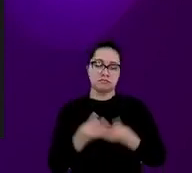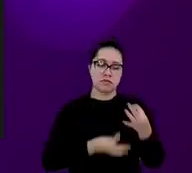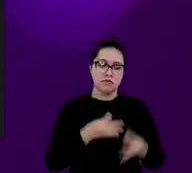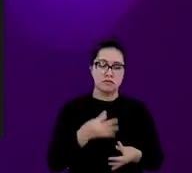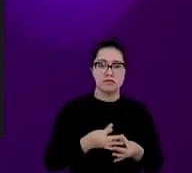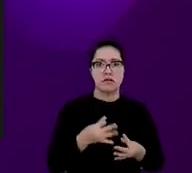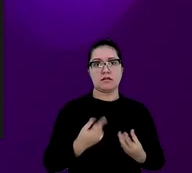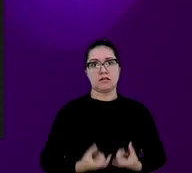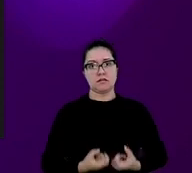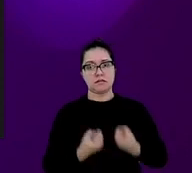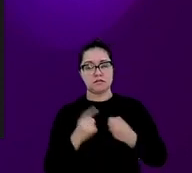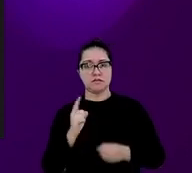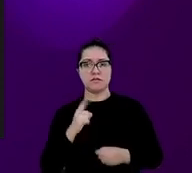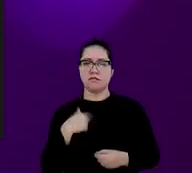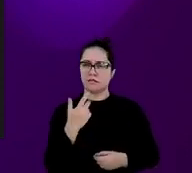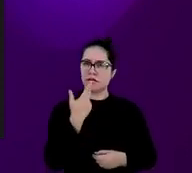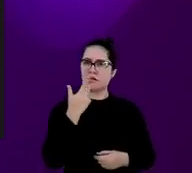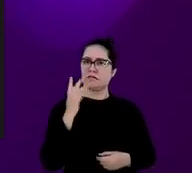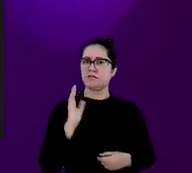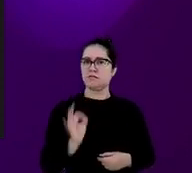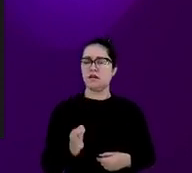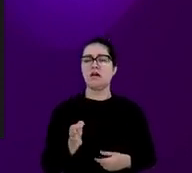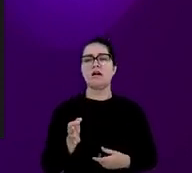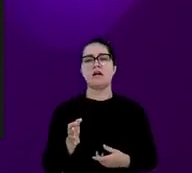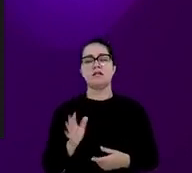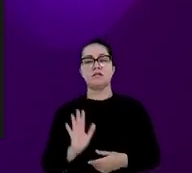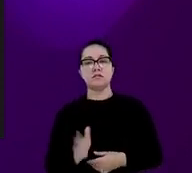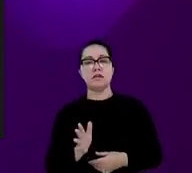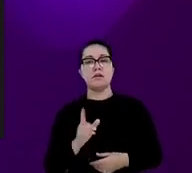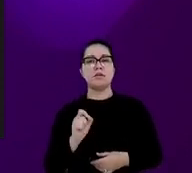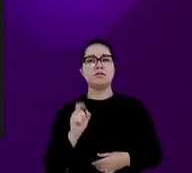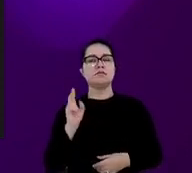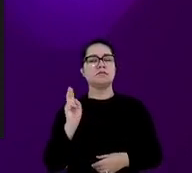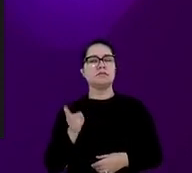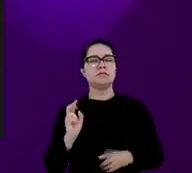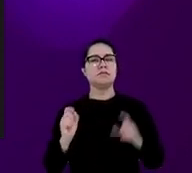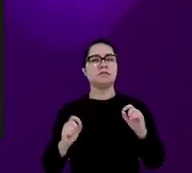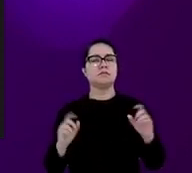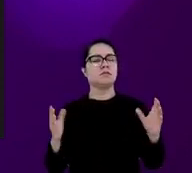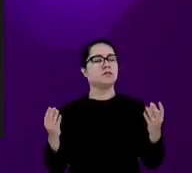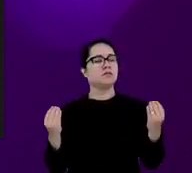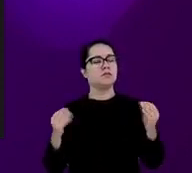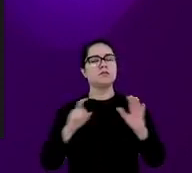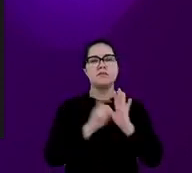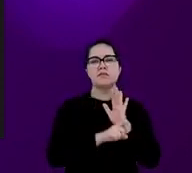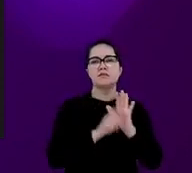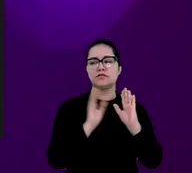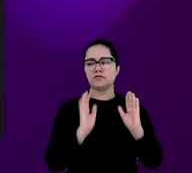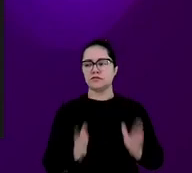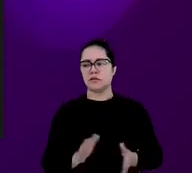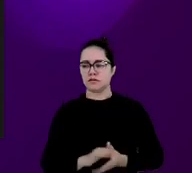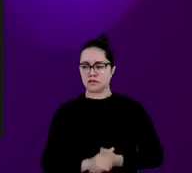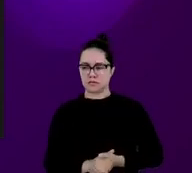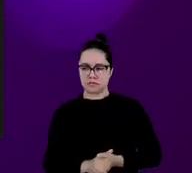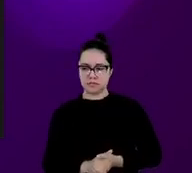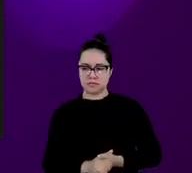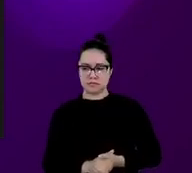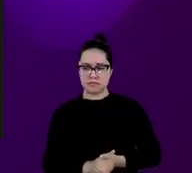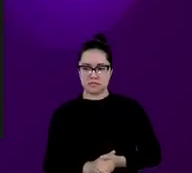a taboo, so this has not really been studied. But, you know, there are a few papers that suggest